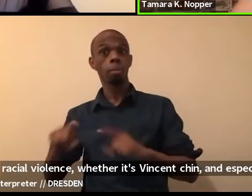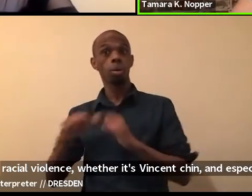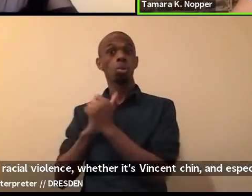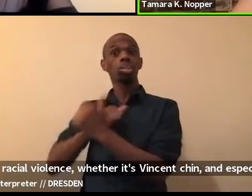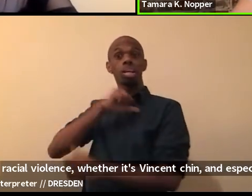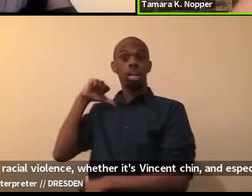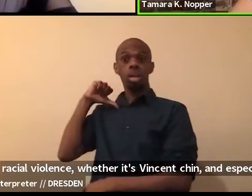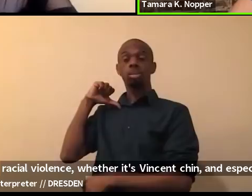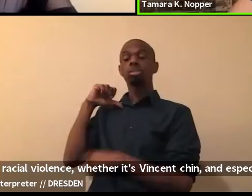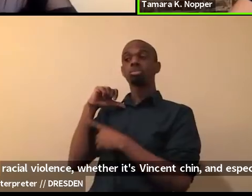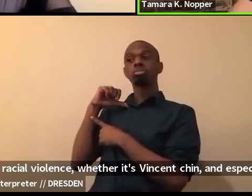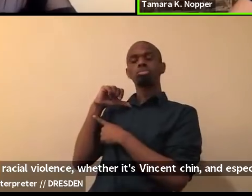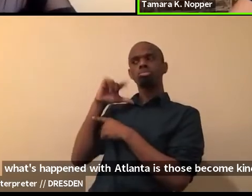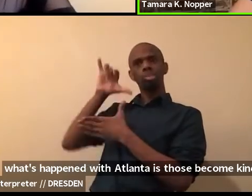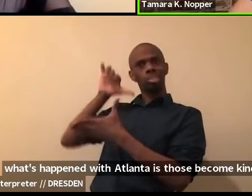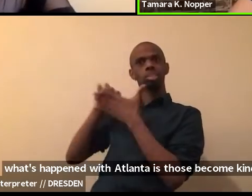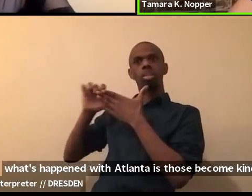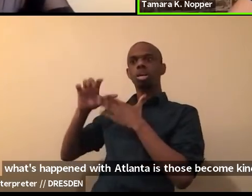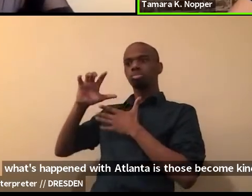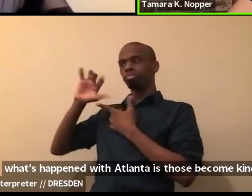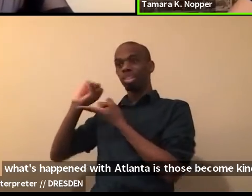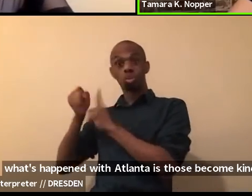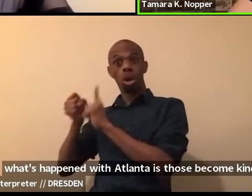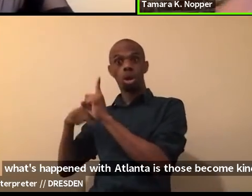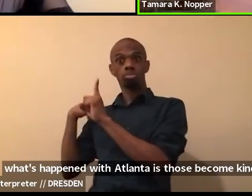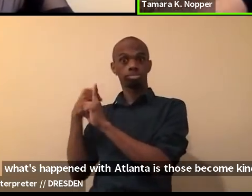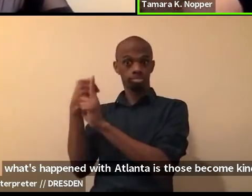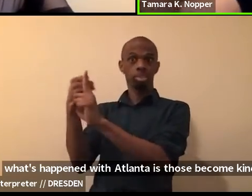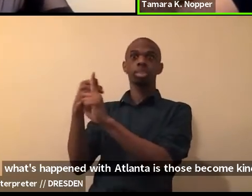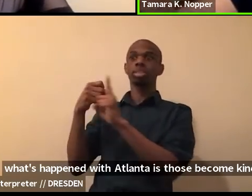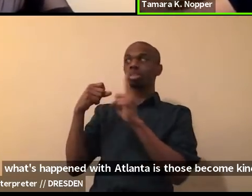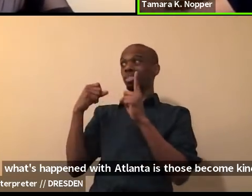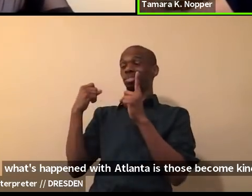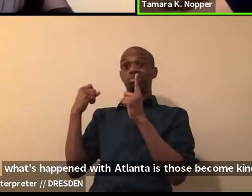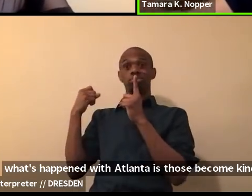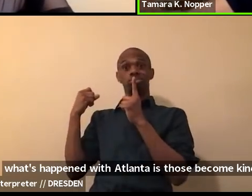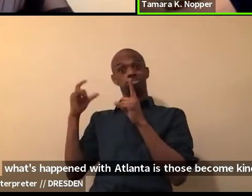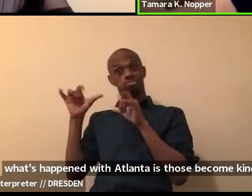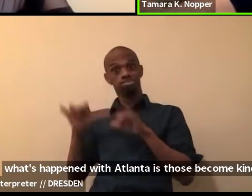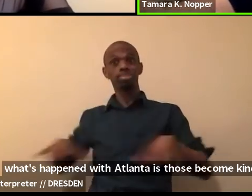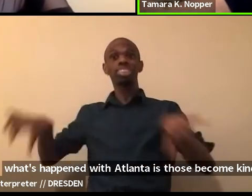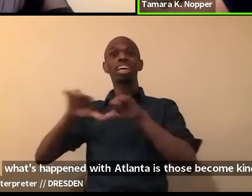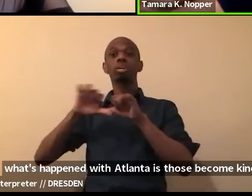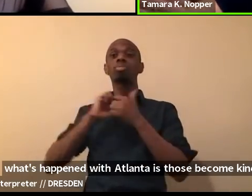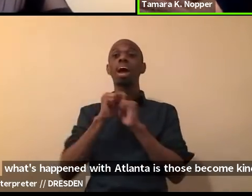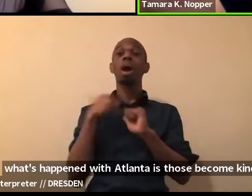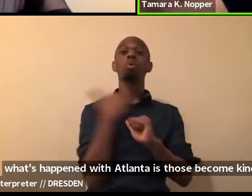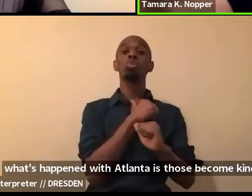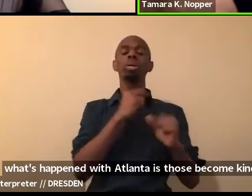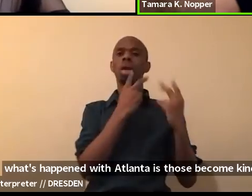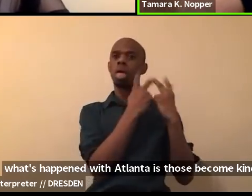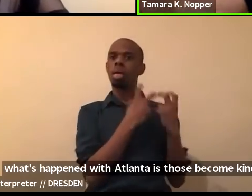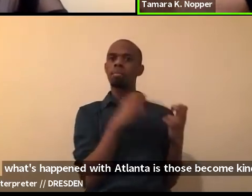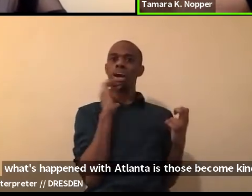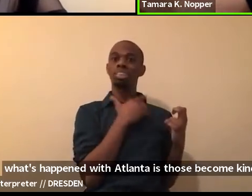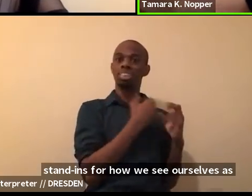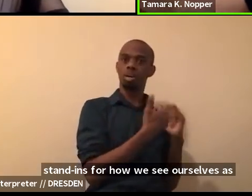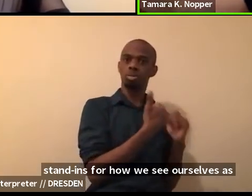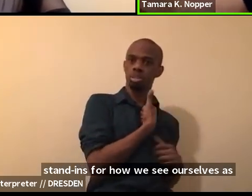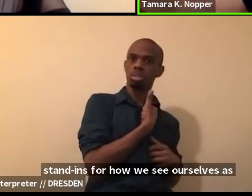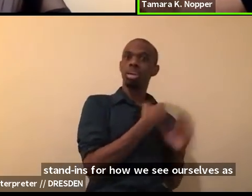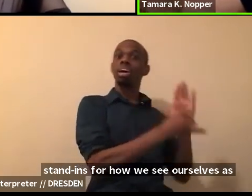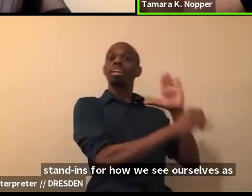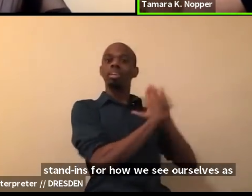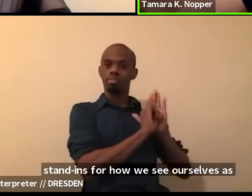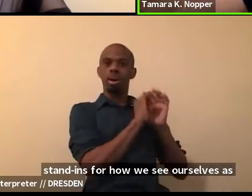stand-ins for how we see ourselves as a community in terms of whether it's our vulnerability, whether it's kind of